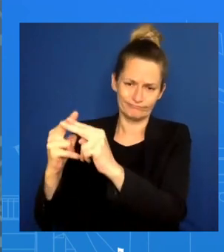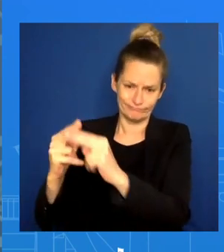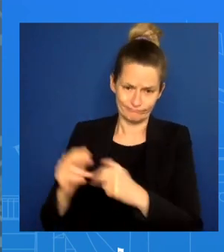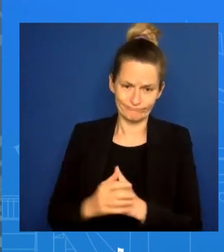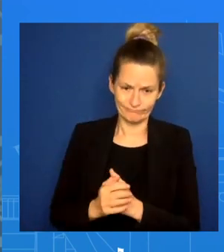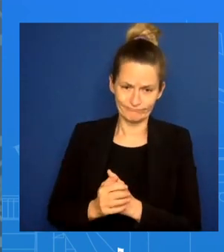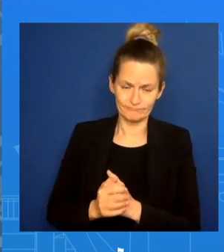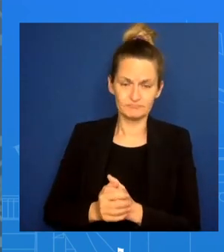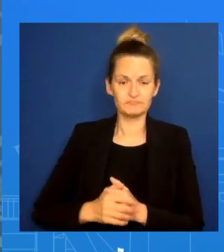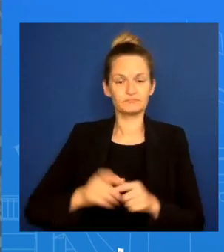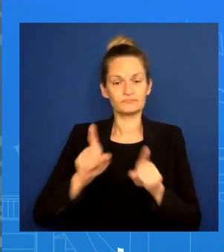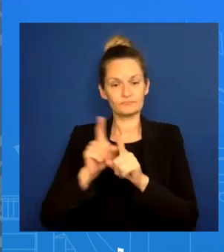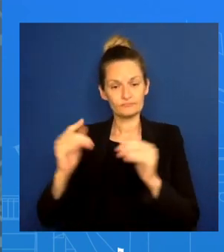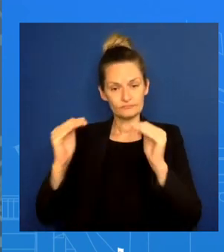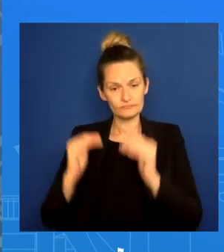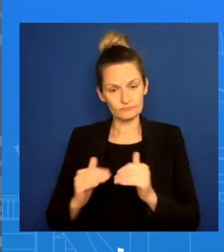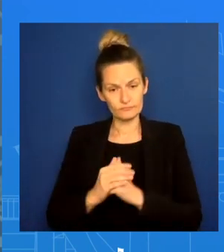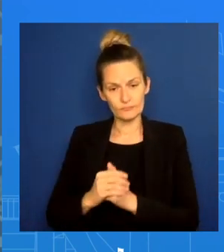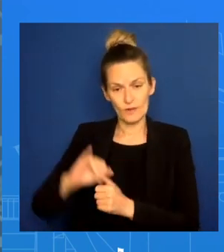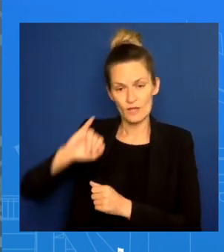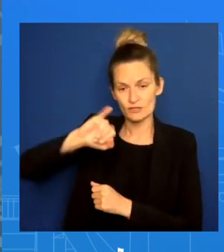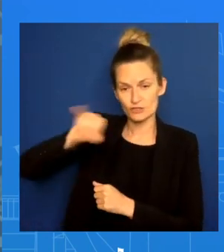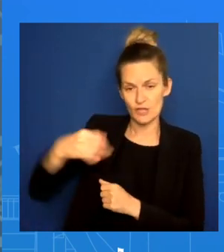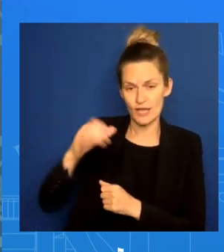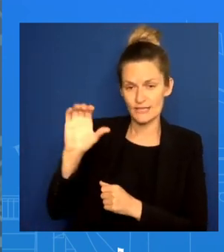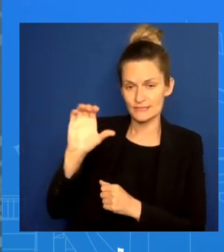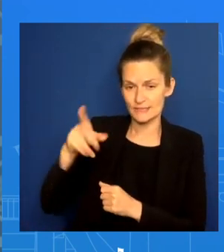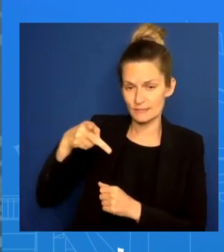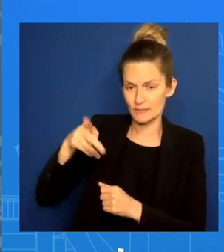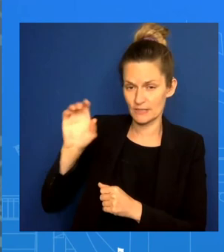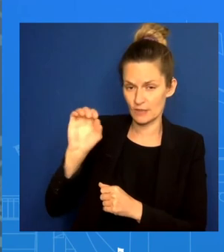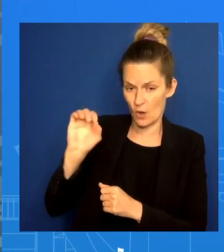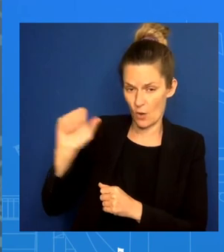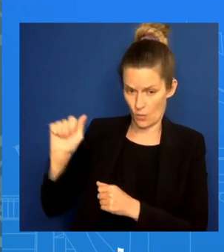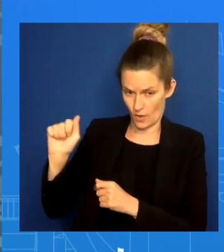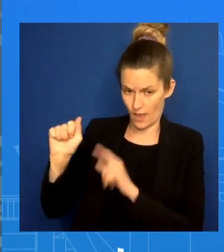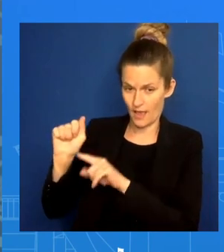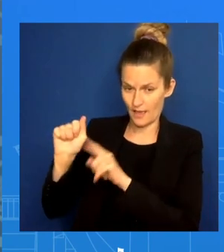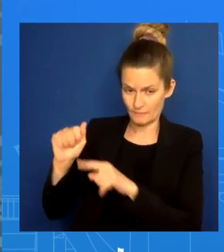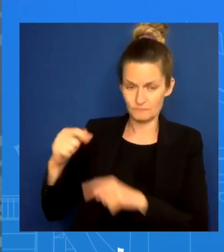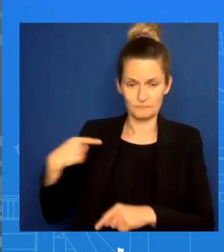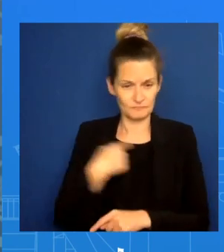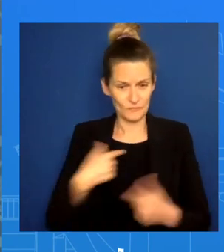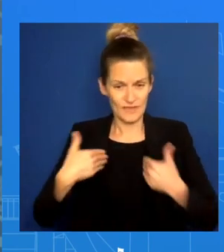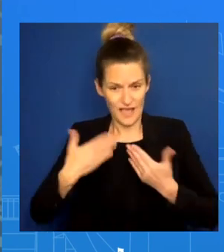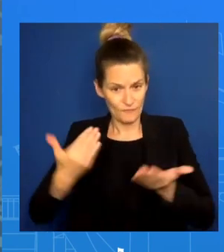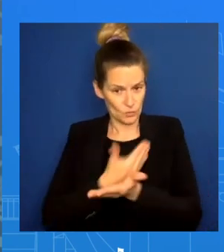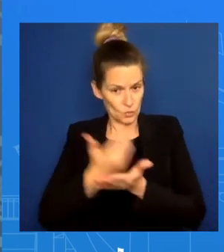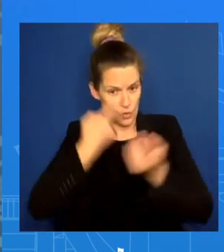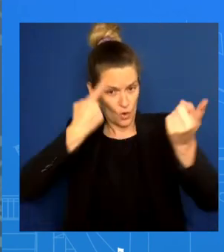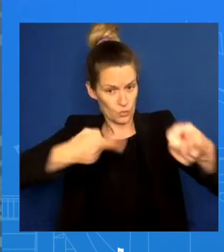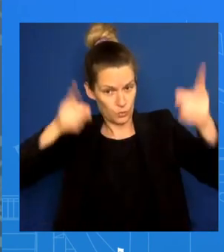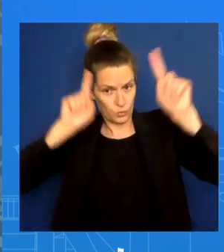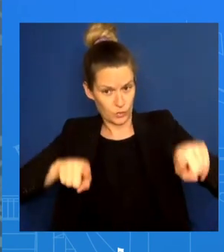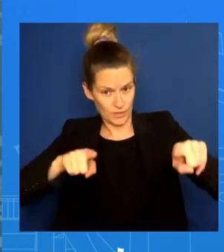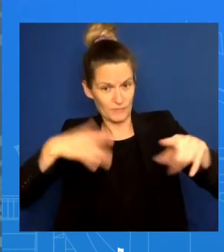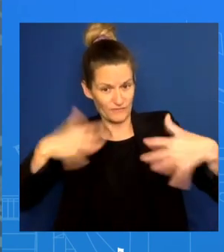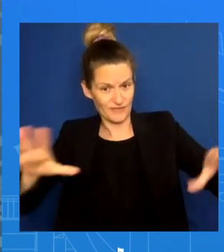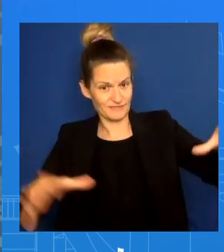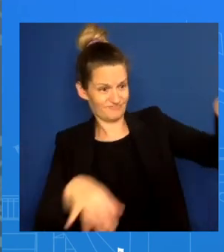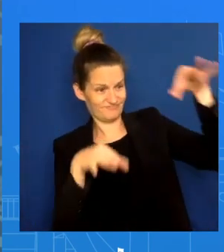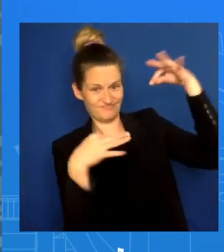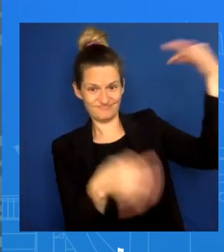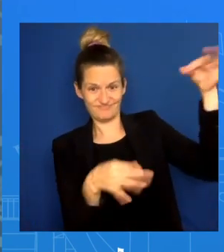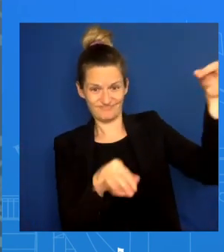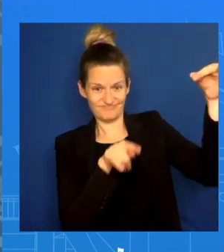and it's on the table, and the onus is now on Iran to decide whether they're going to take that deal or not. And the last thing I'd say is, short of that, and